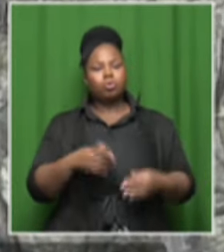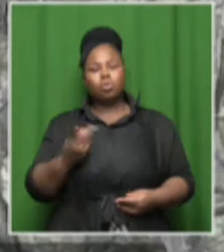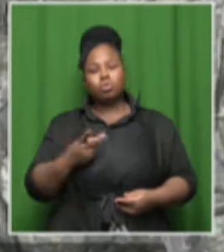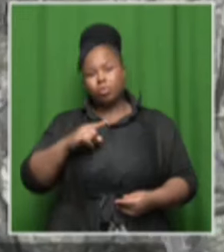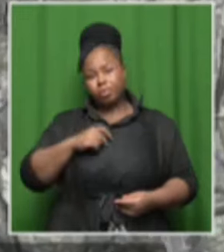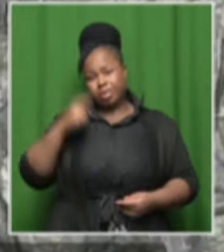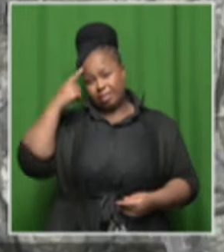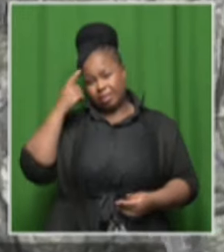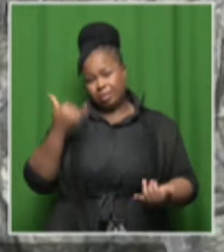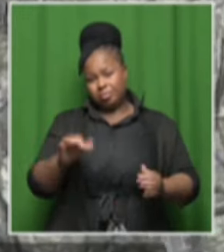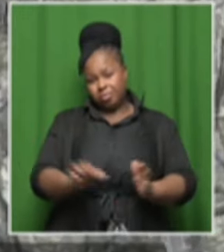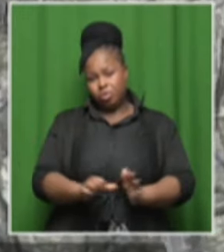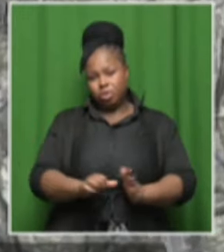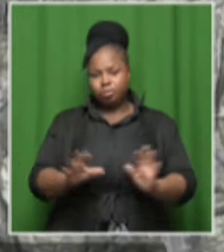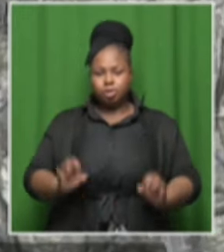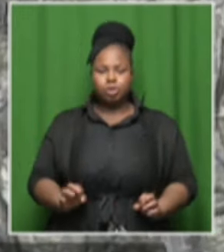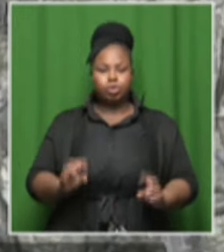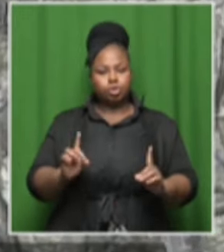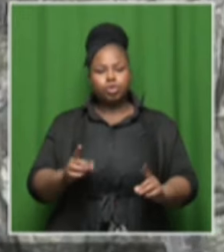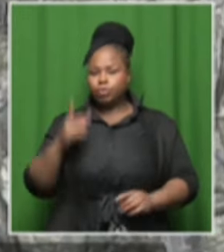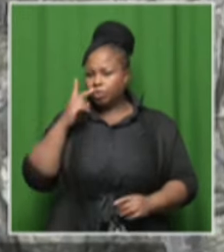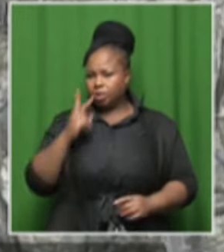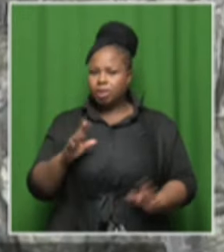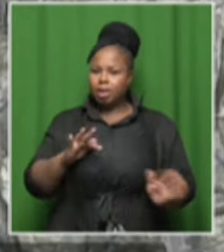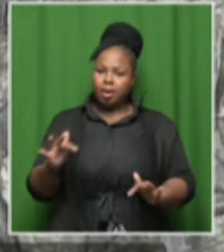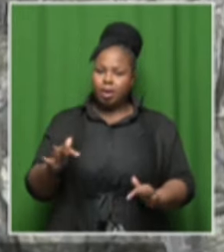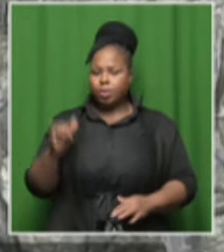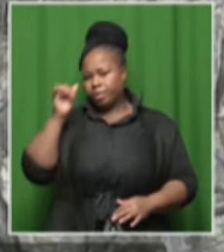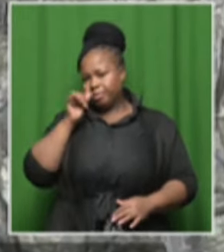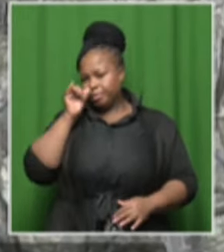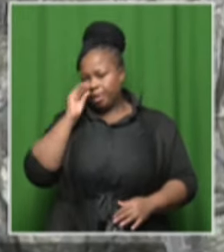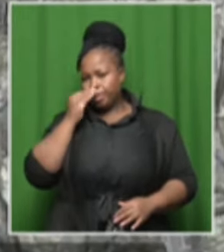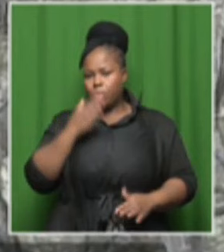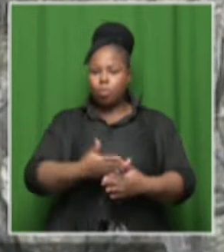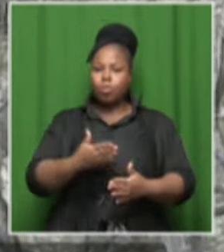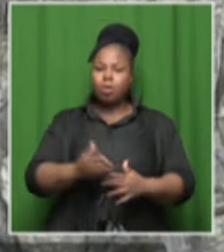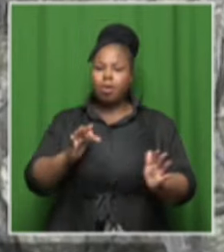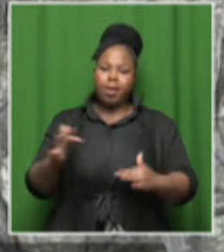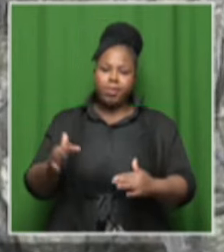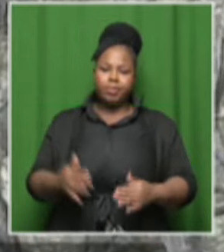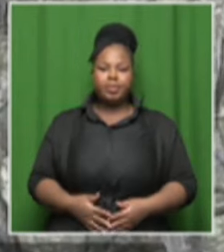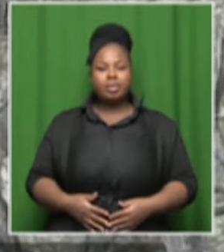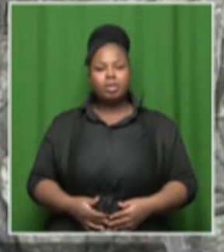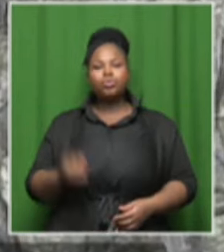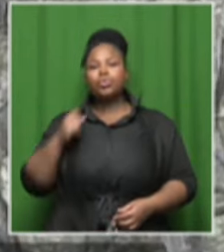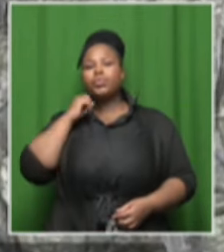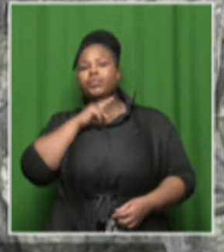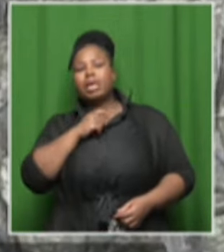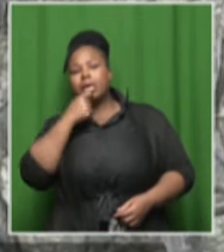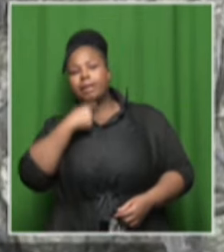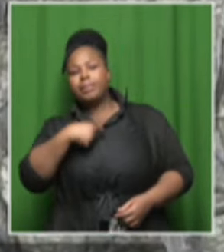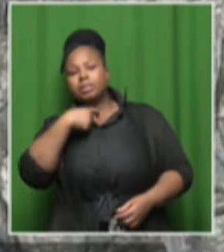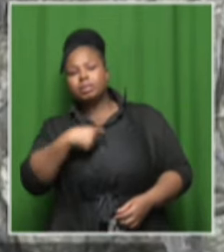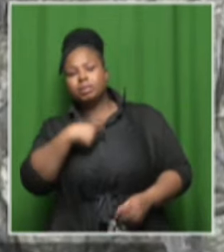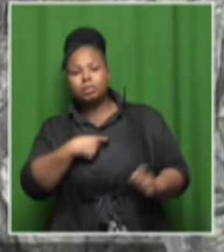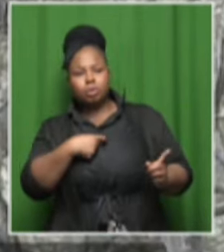the education side of how cyber criminals work, how phishing attacks work, how impersonation attacks work, just needs to get